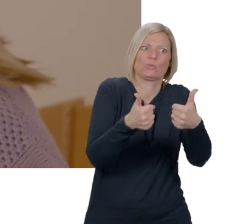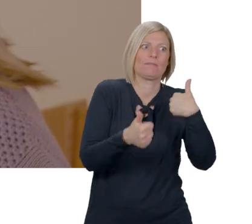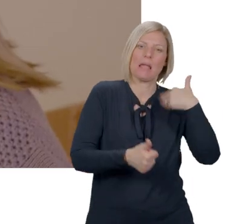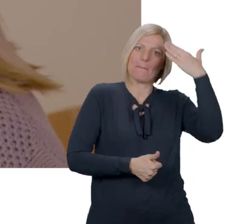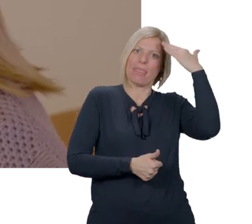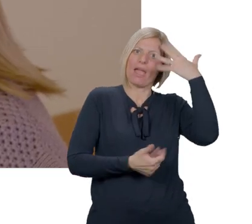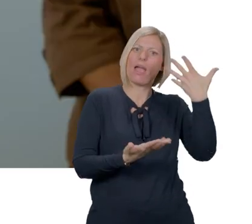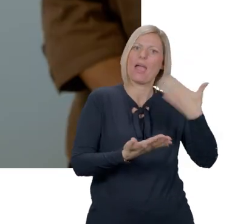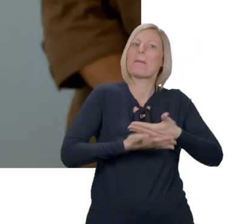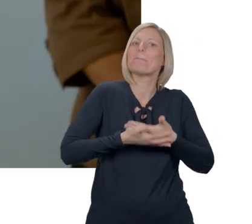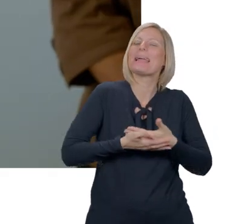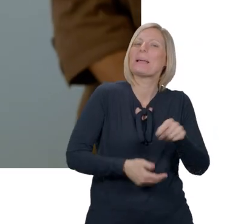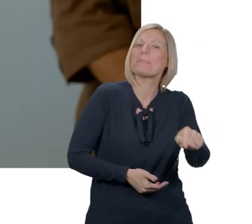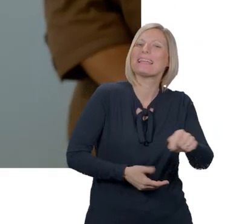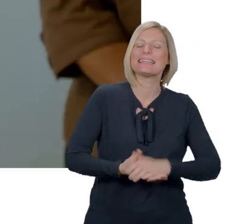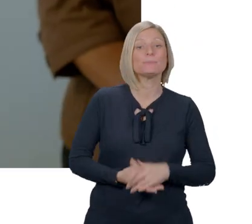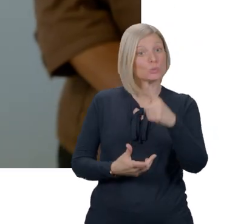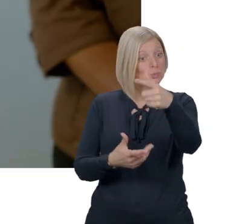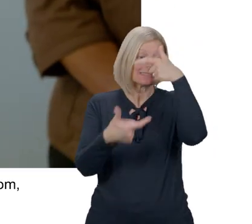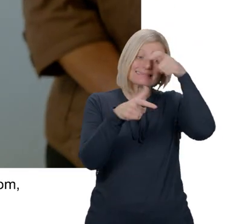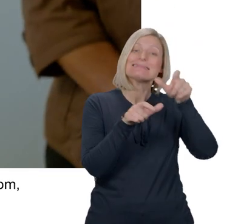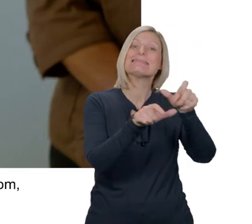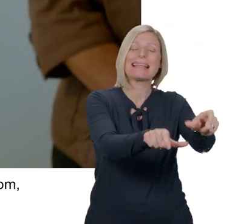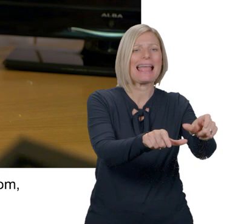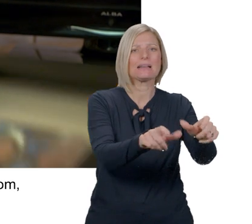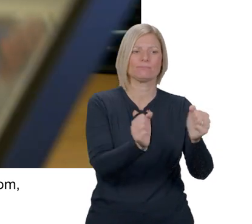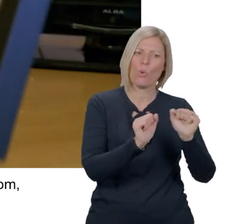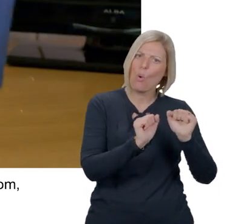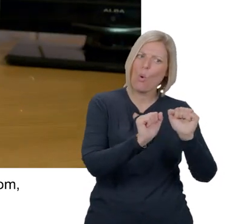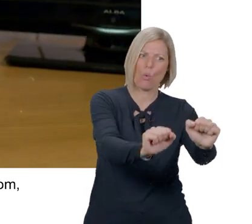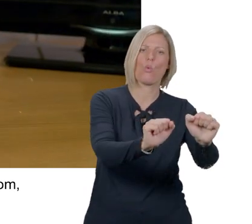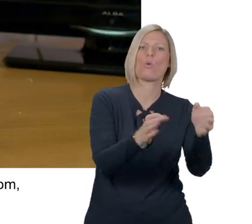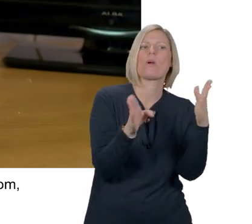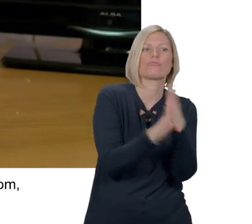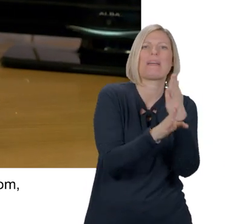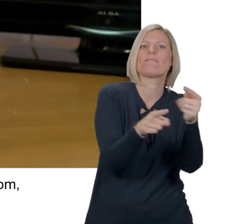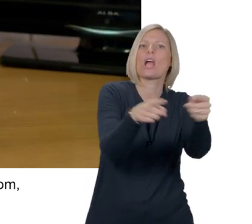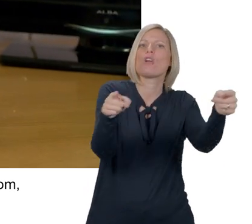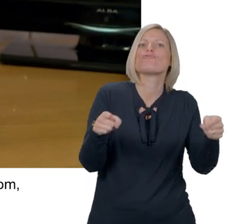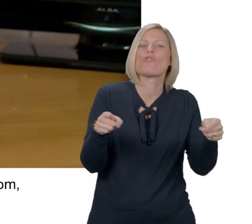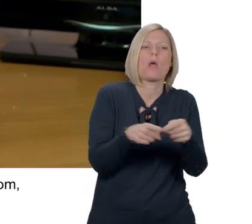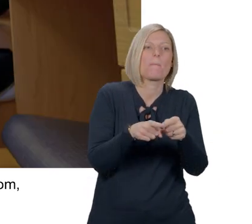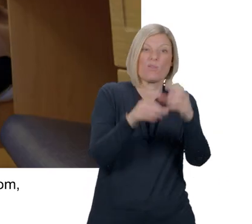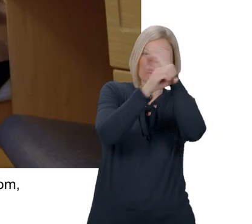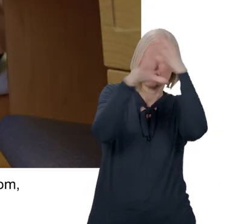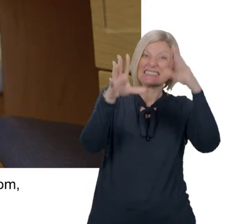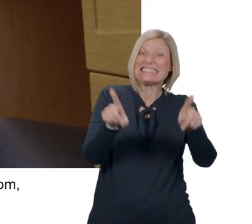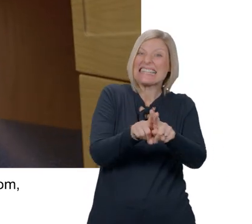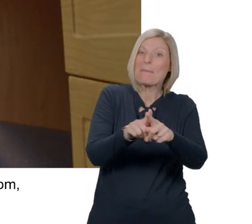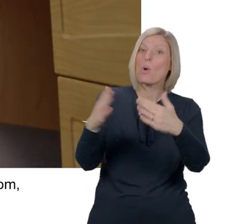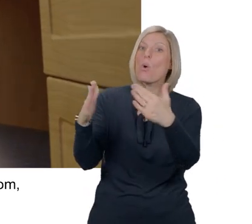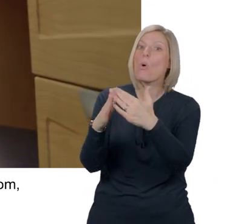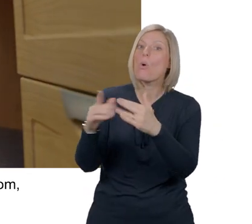During your time with us, you will have your own private room, and we offer all the comforts of a modern home, including a kitchen, living